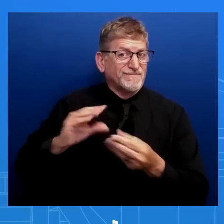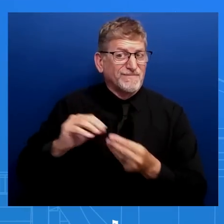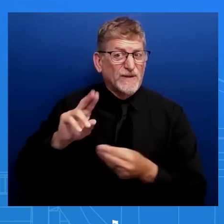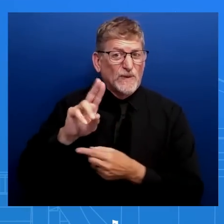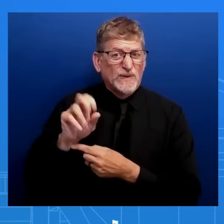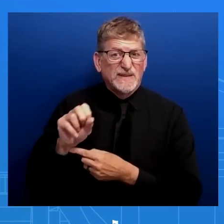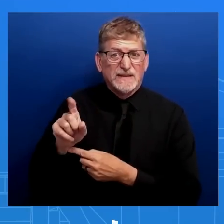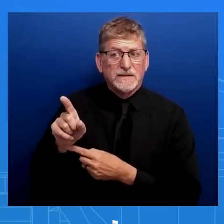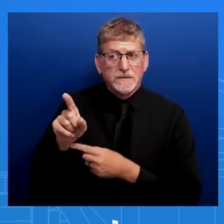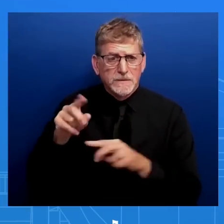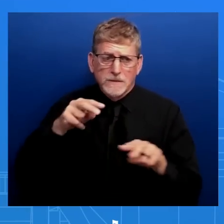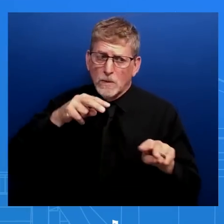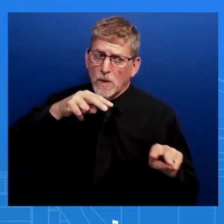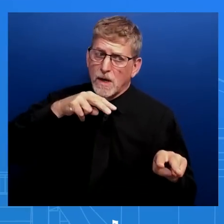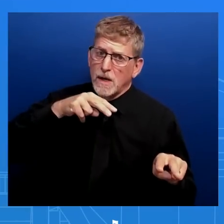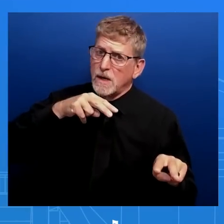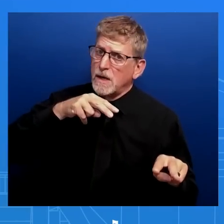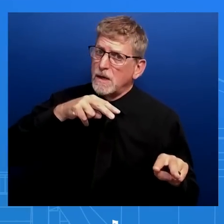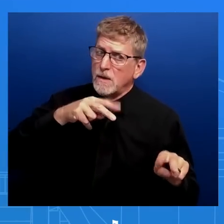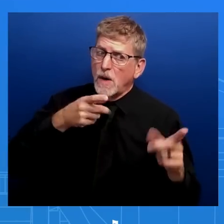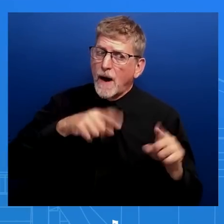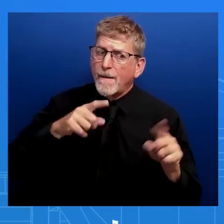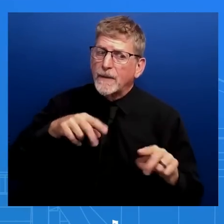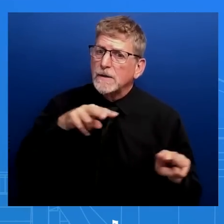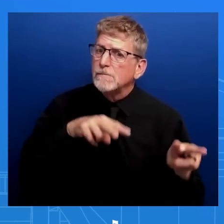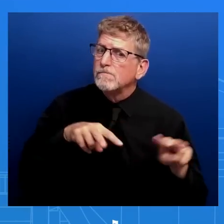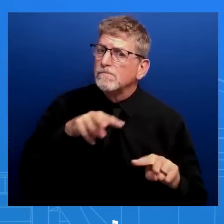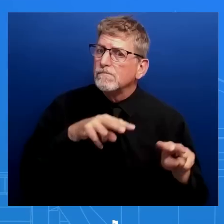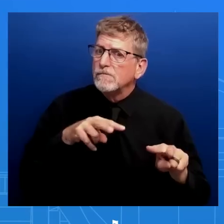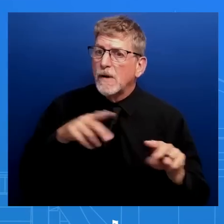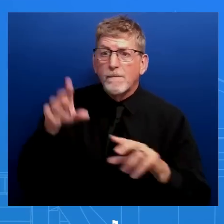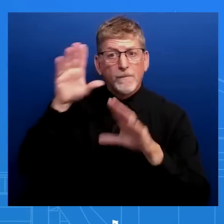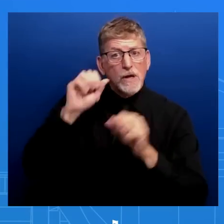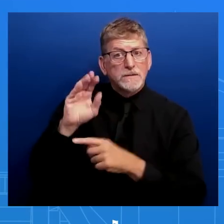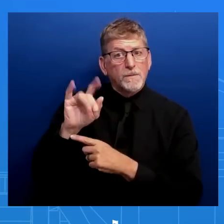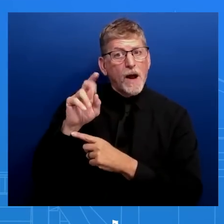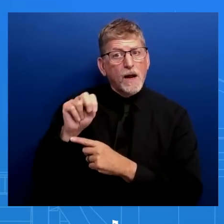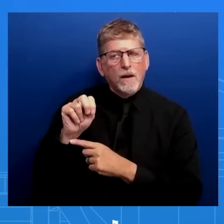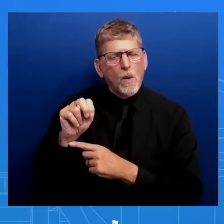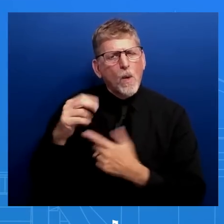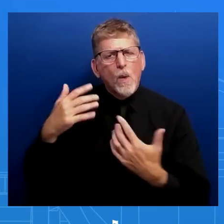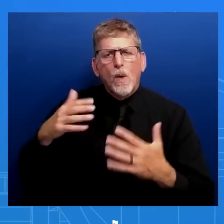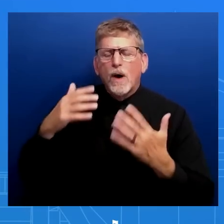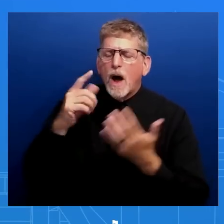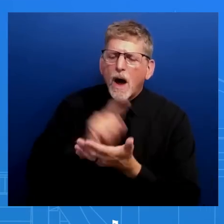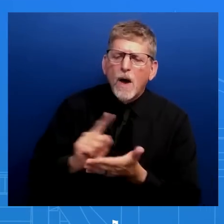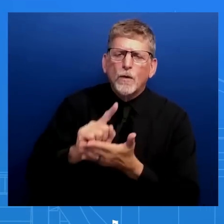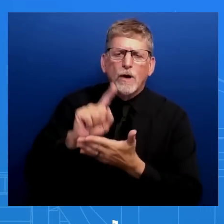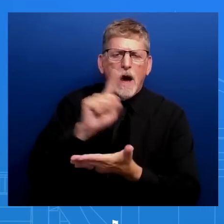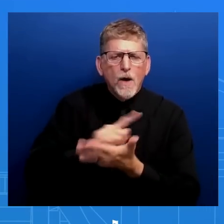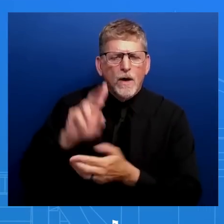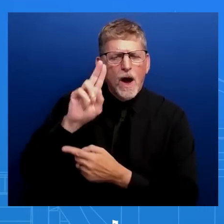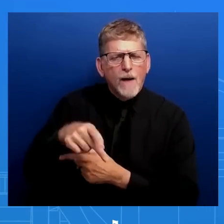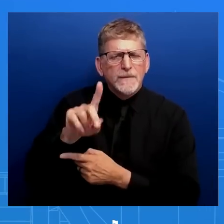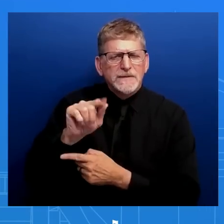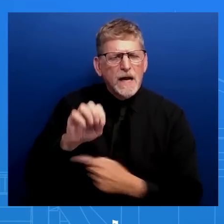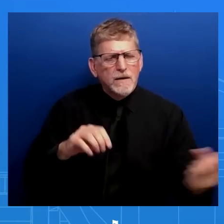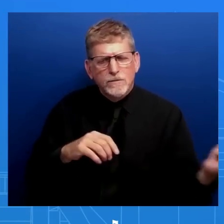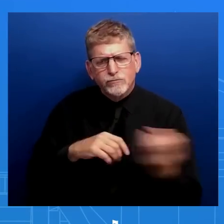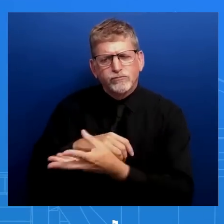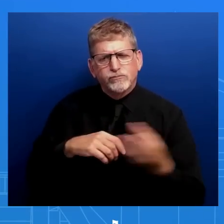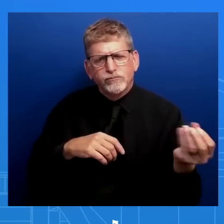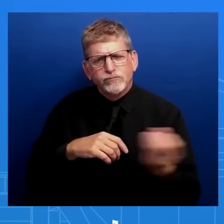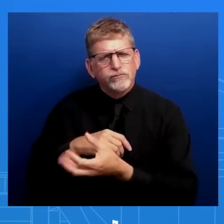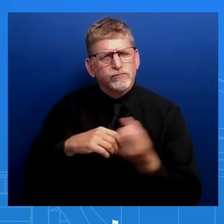events, with President Biden receiving literally hour-by-hour updates from his national security team throughout the weekend. And those